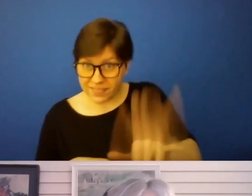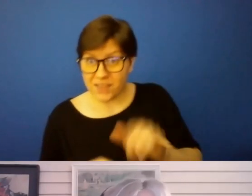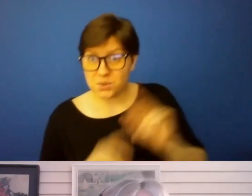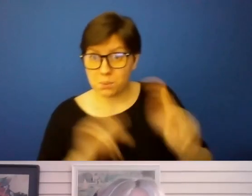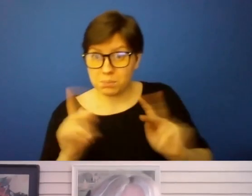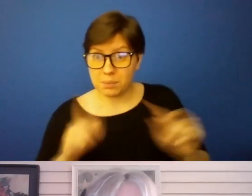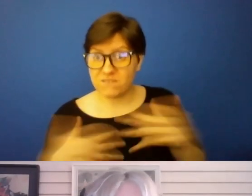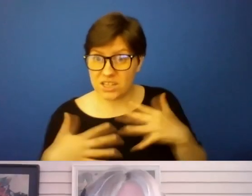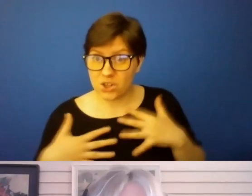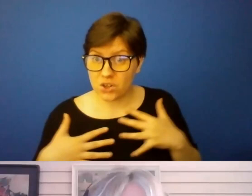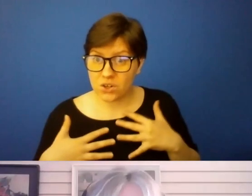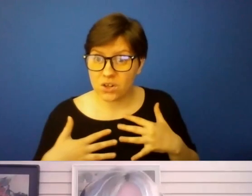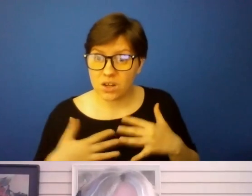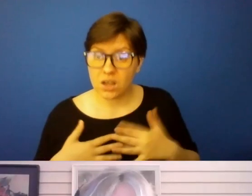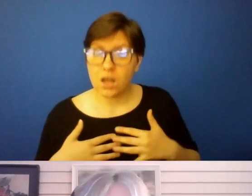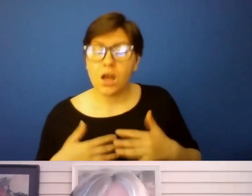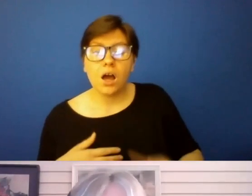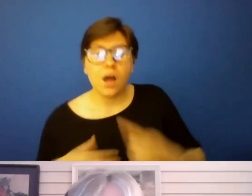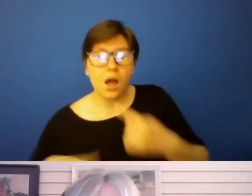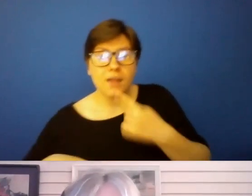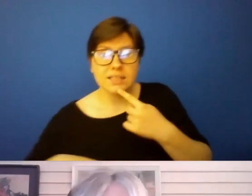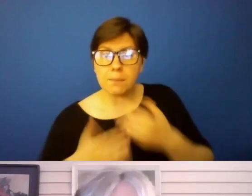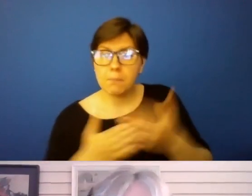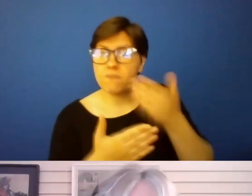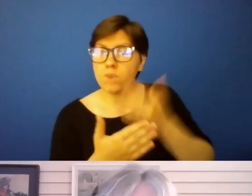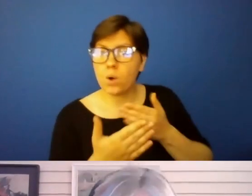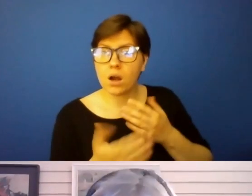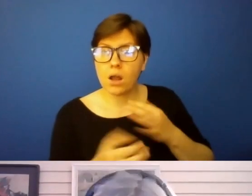You know, they're before the ballot